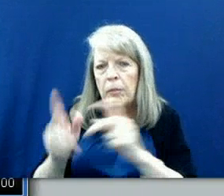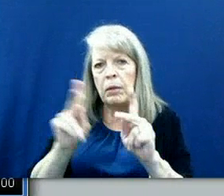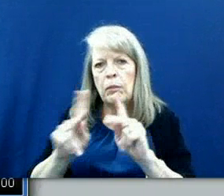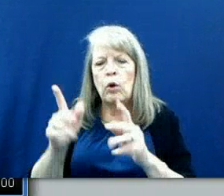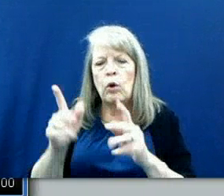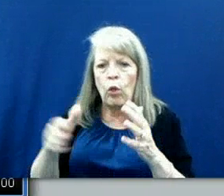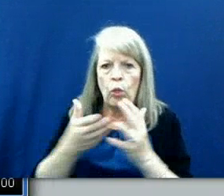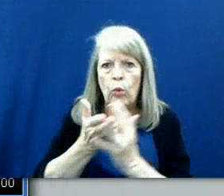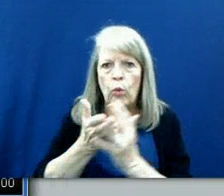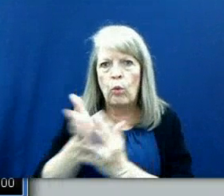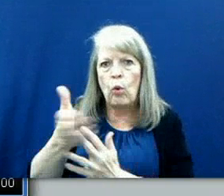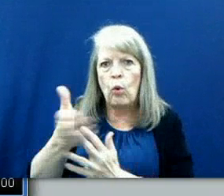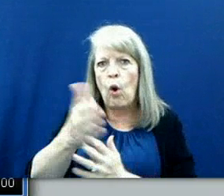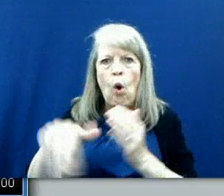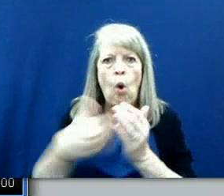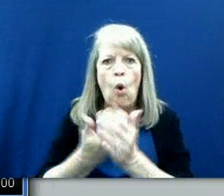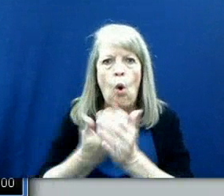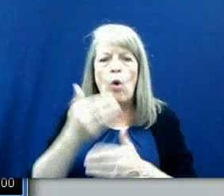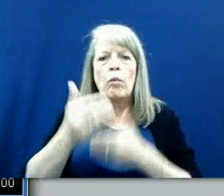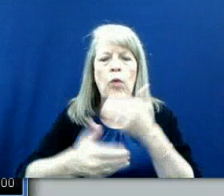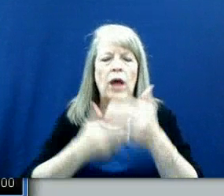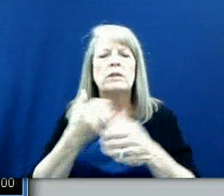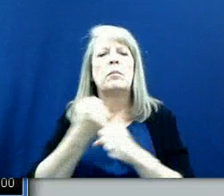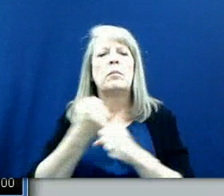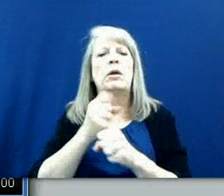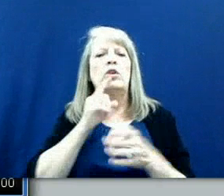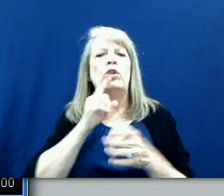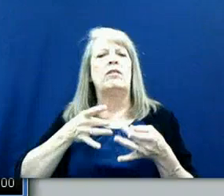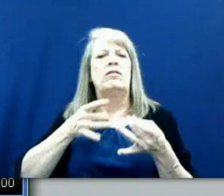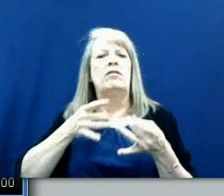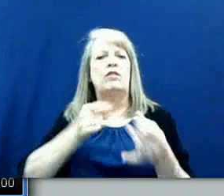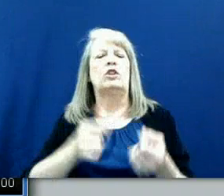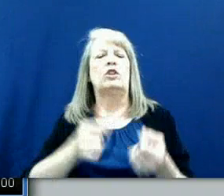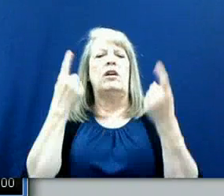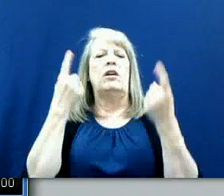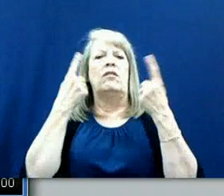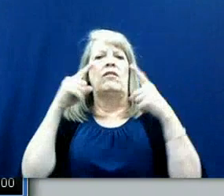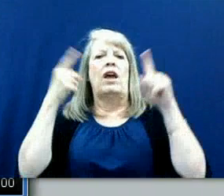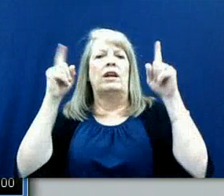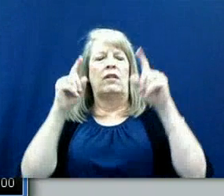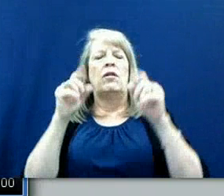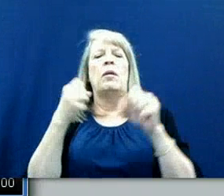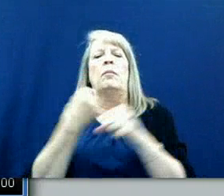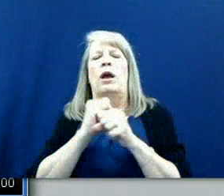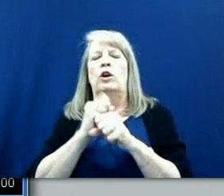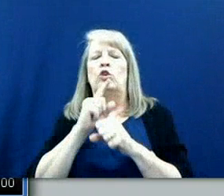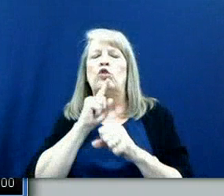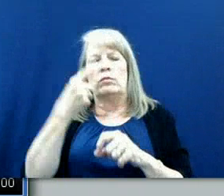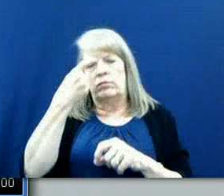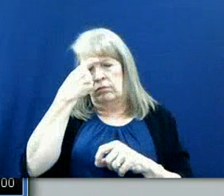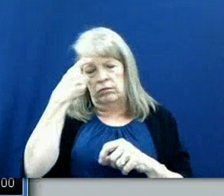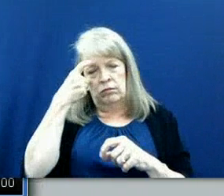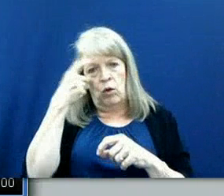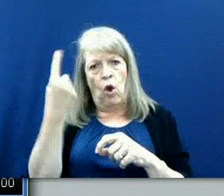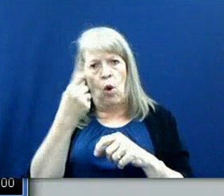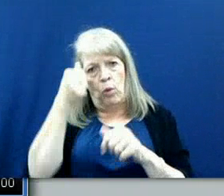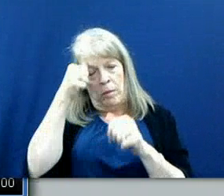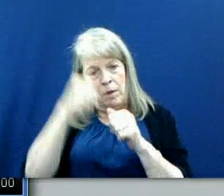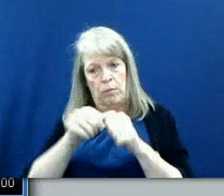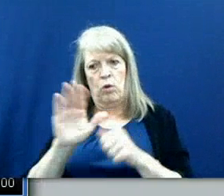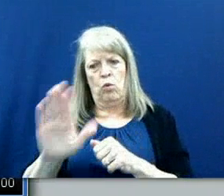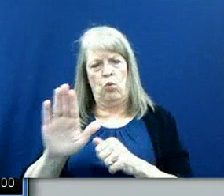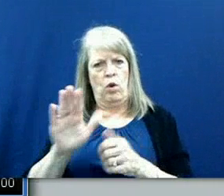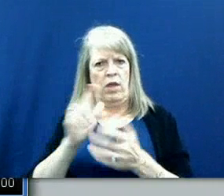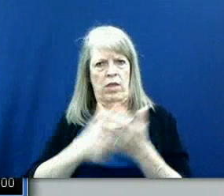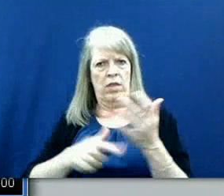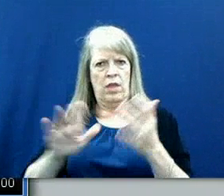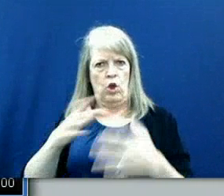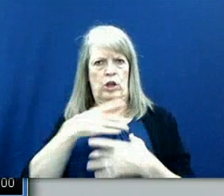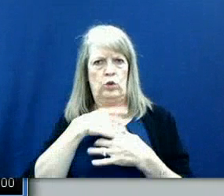process in an efficient and effective manner with the participants' interests at the forefront.